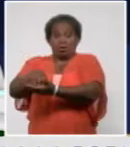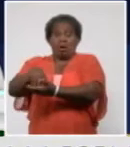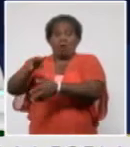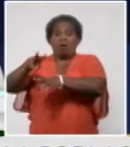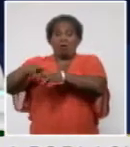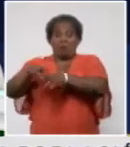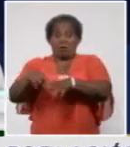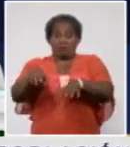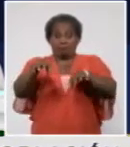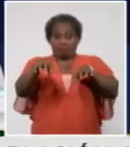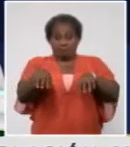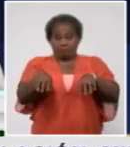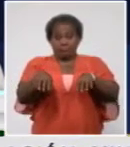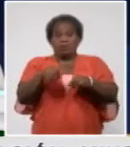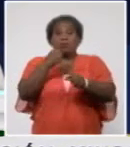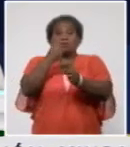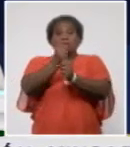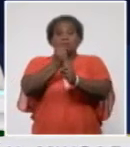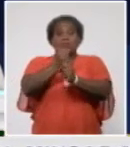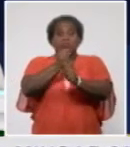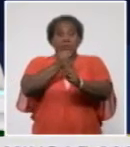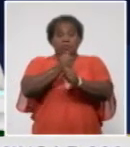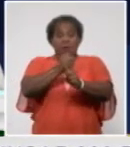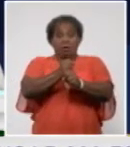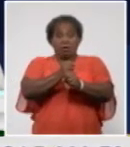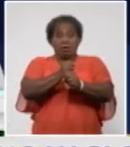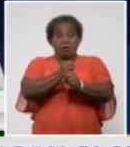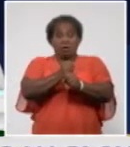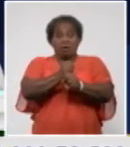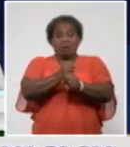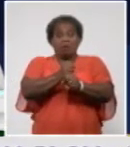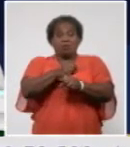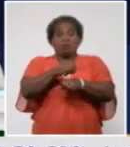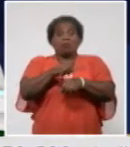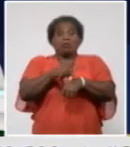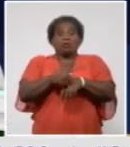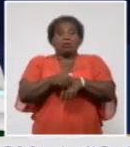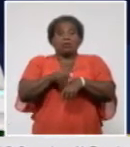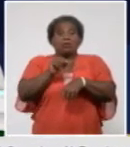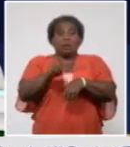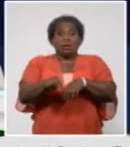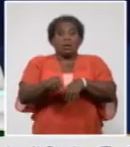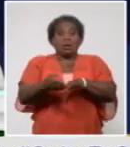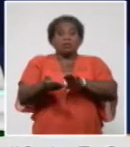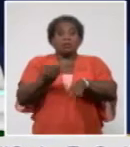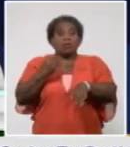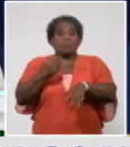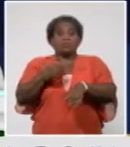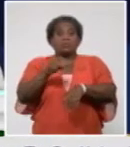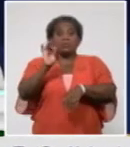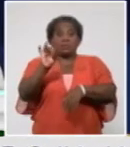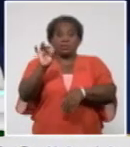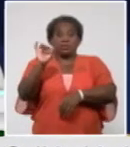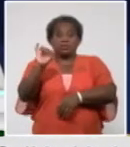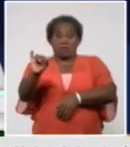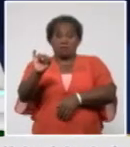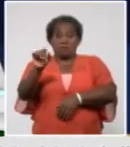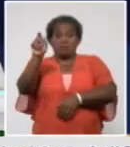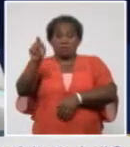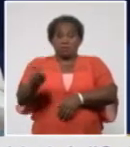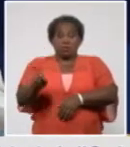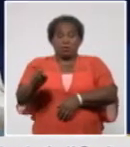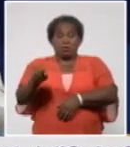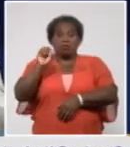patients diagnosed in this age group, of which 88.6%, or